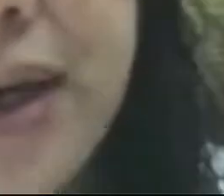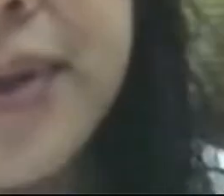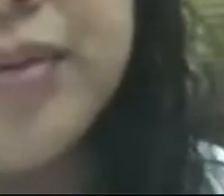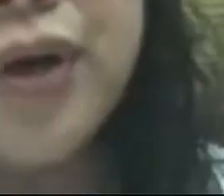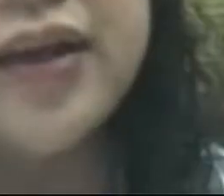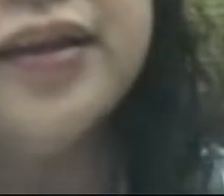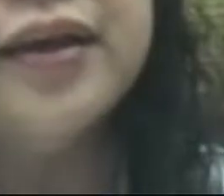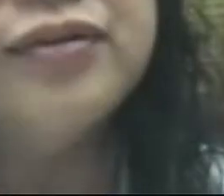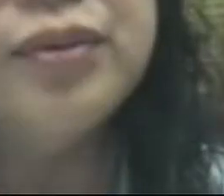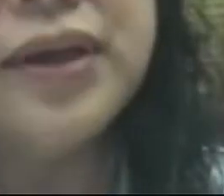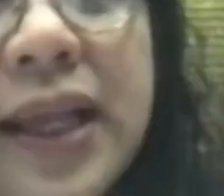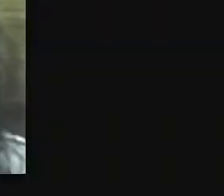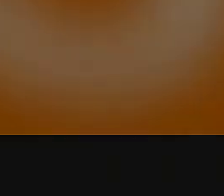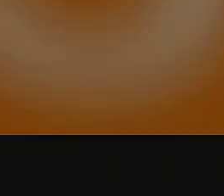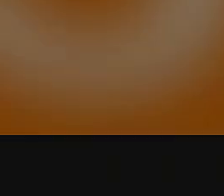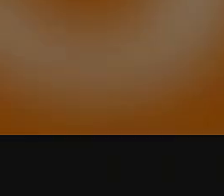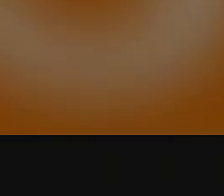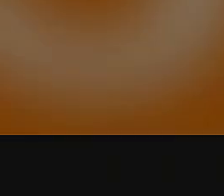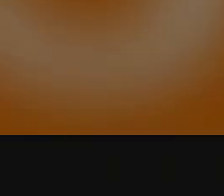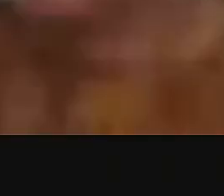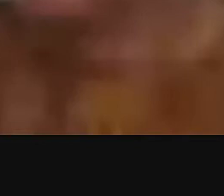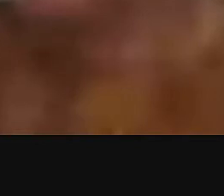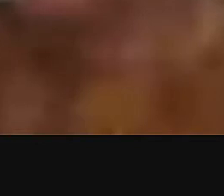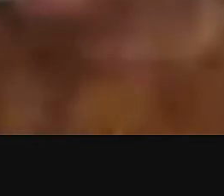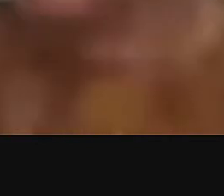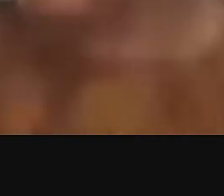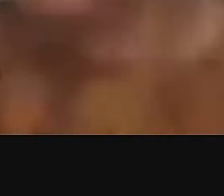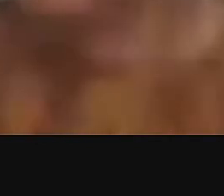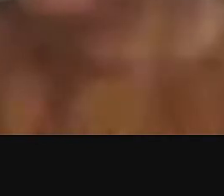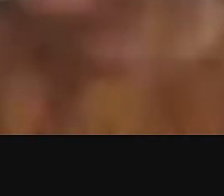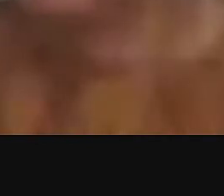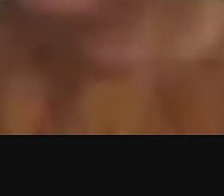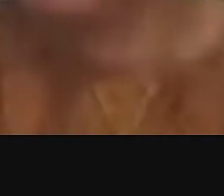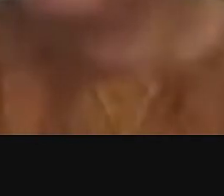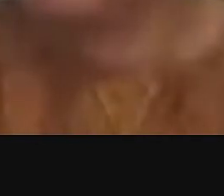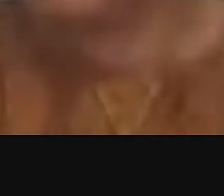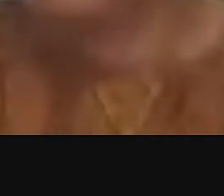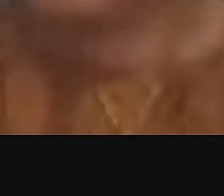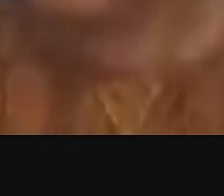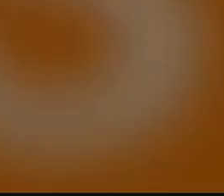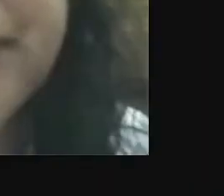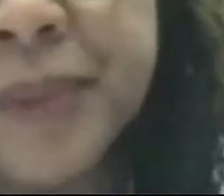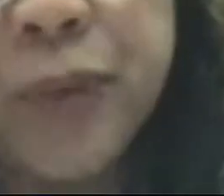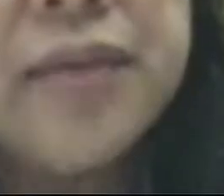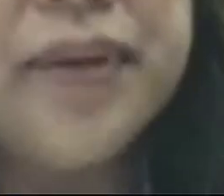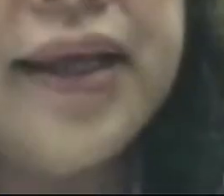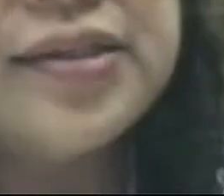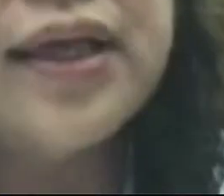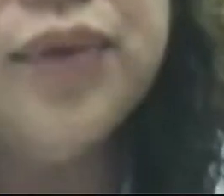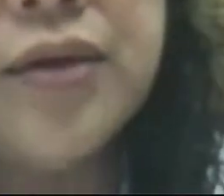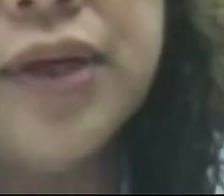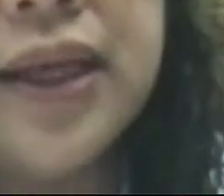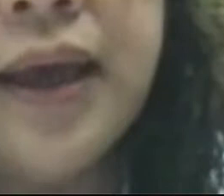on board. Just have to, fix more of these things to put in place so